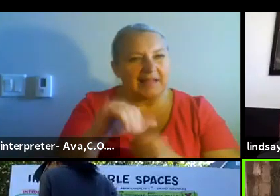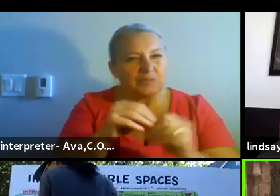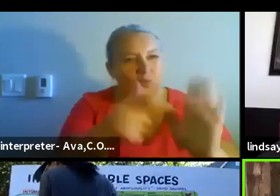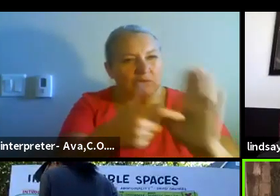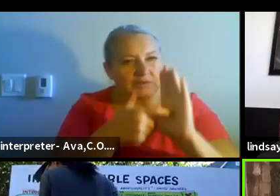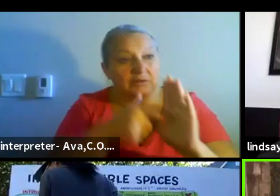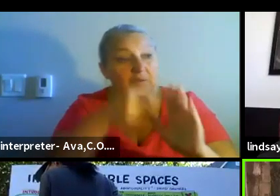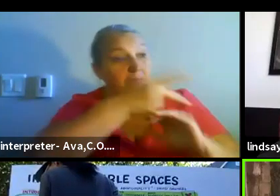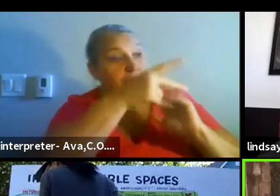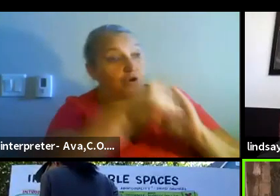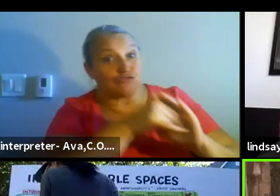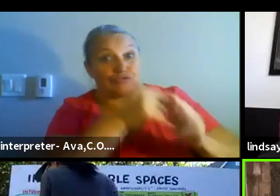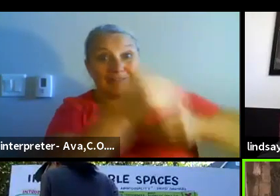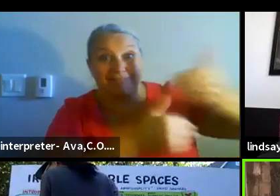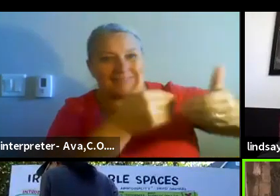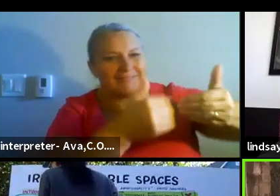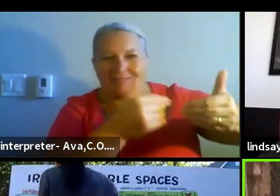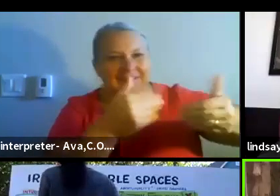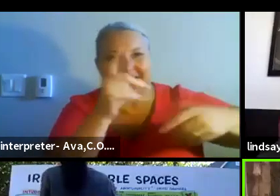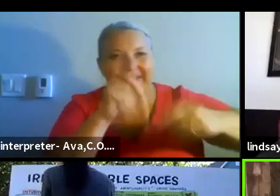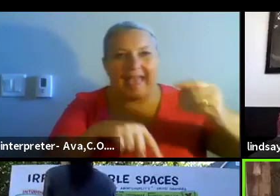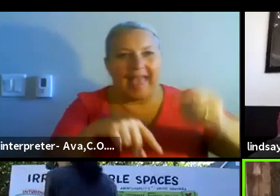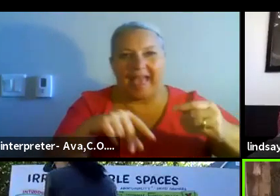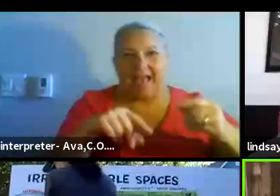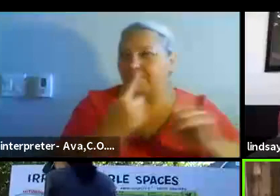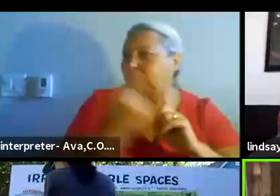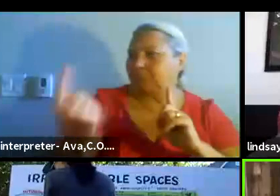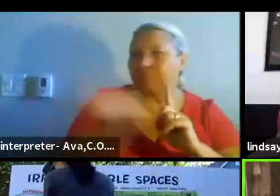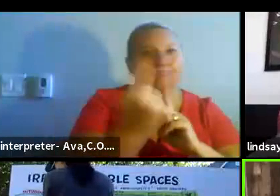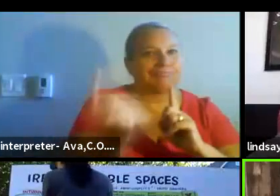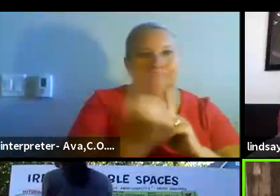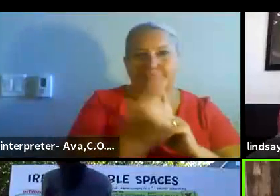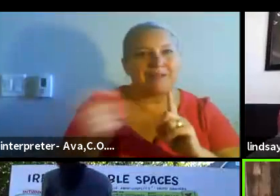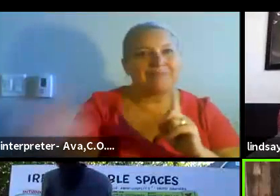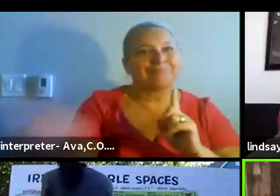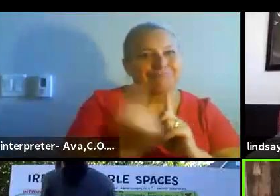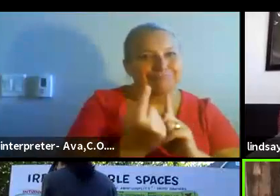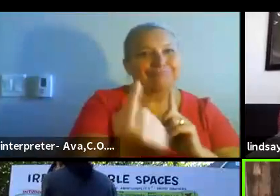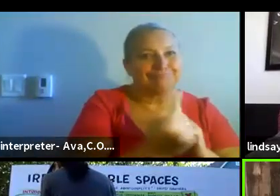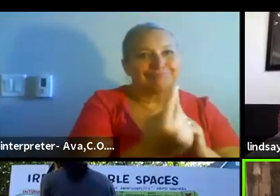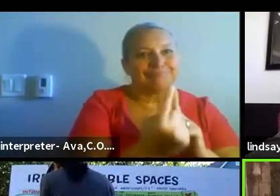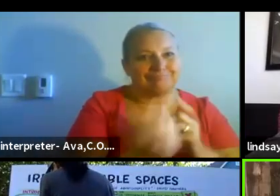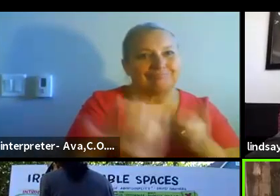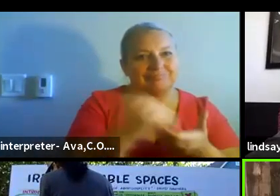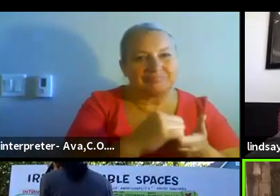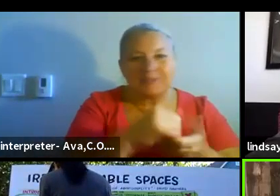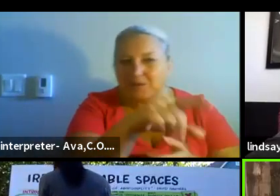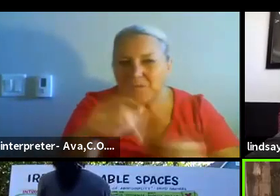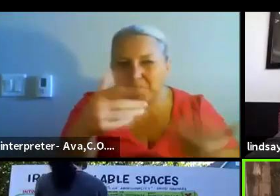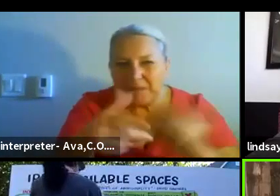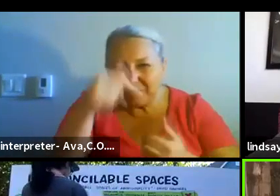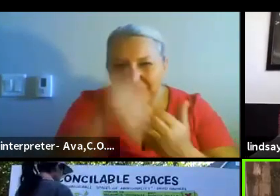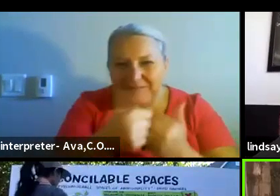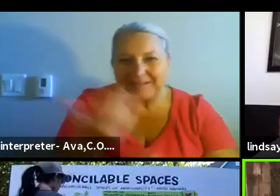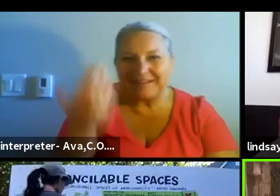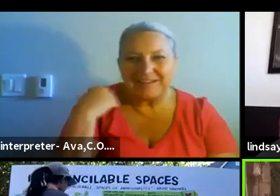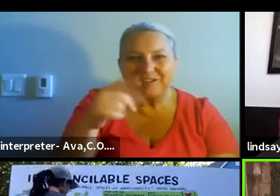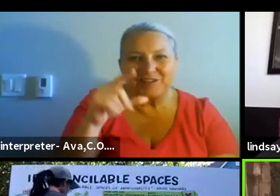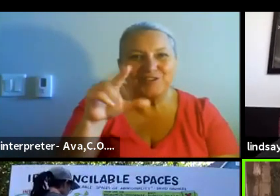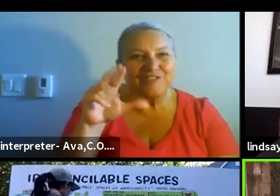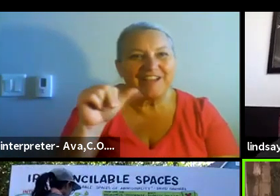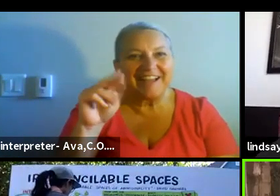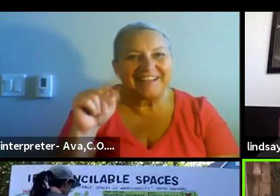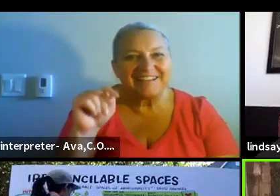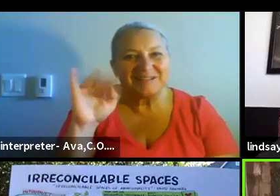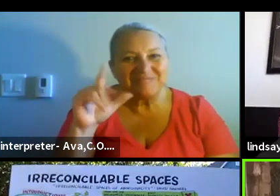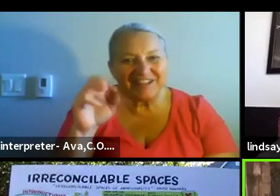project. Those of you who joined us in our last Praxis session will certainly recall Grant Miller's fabulous introduction to